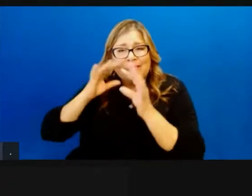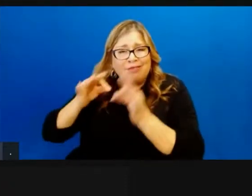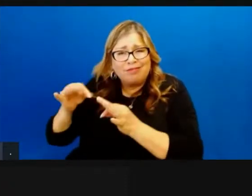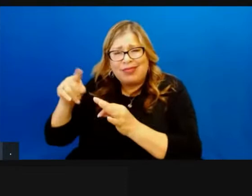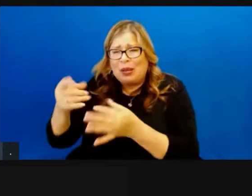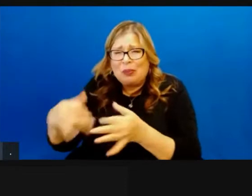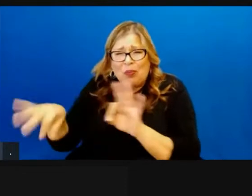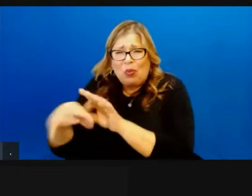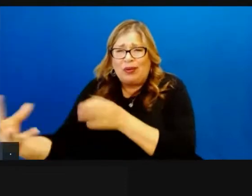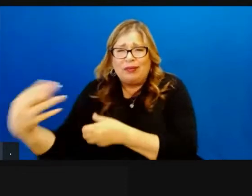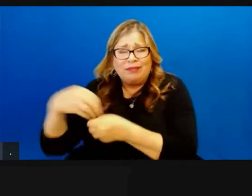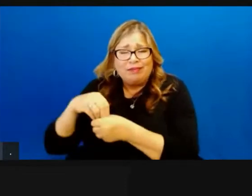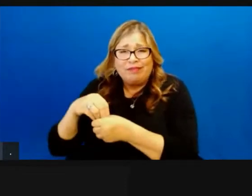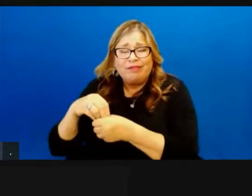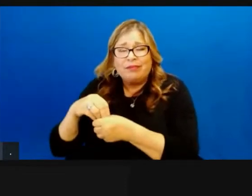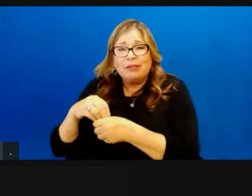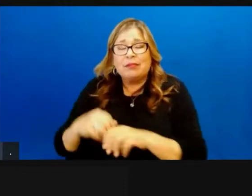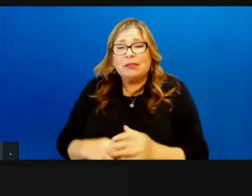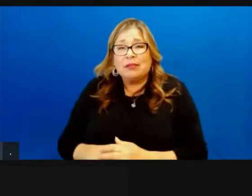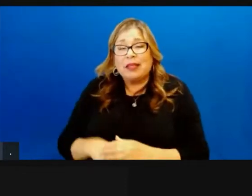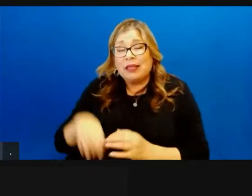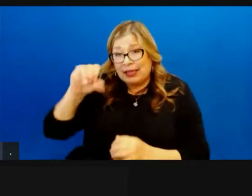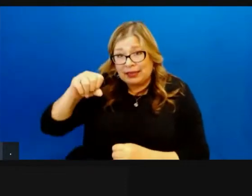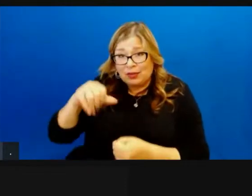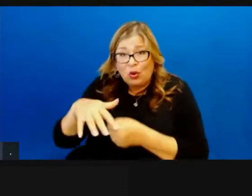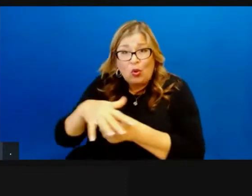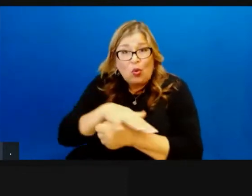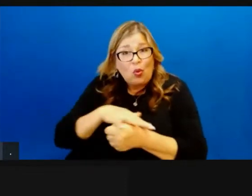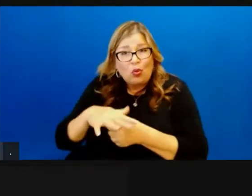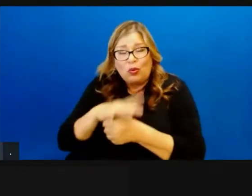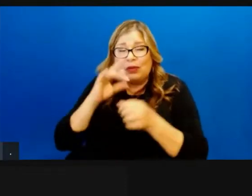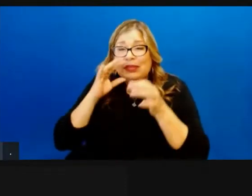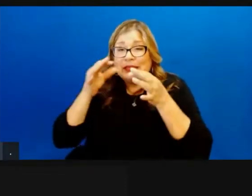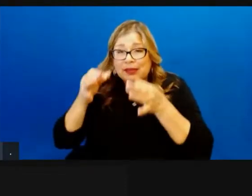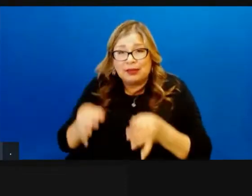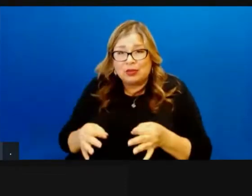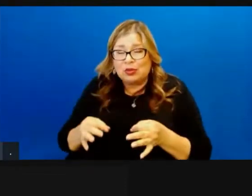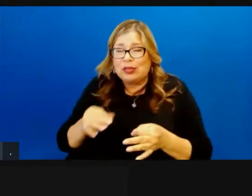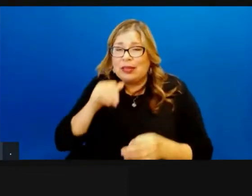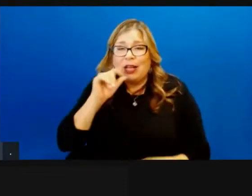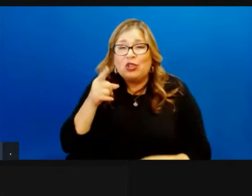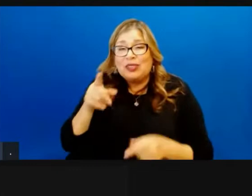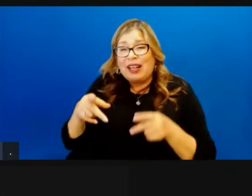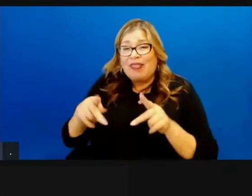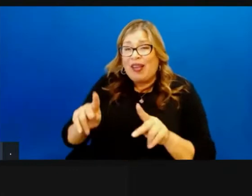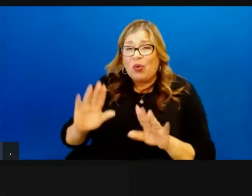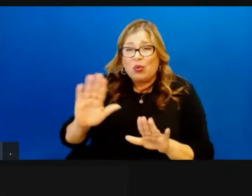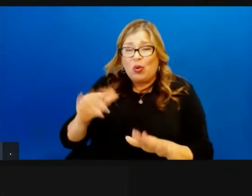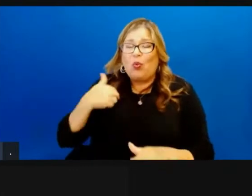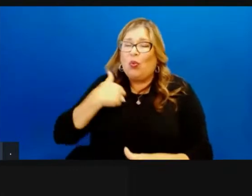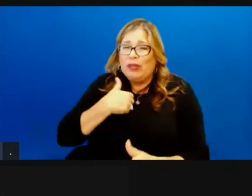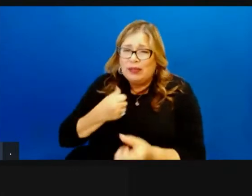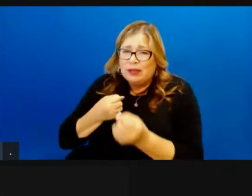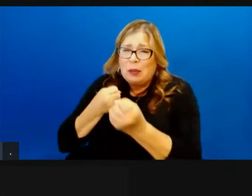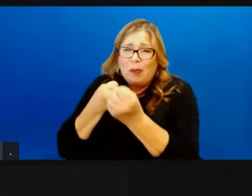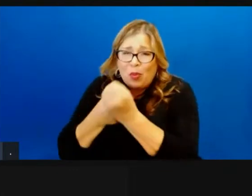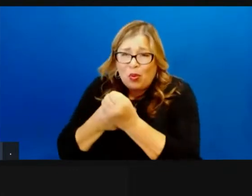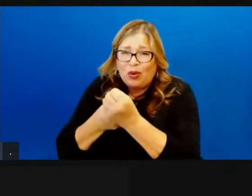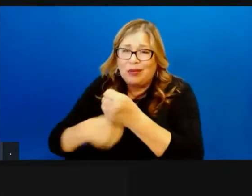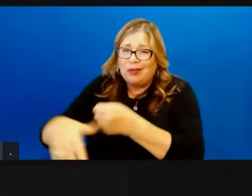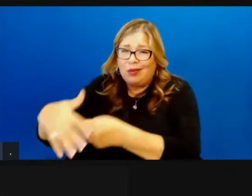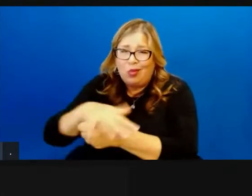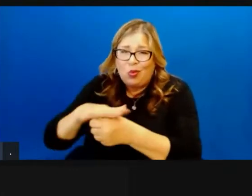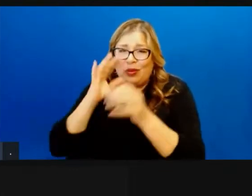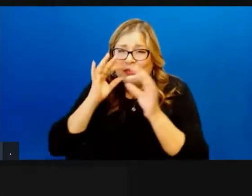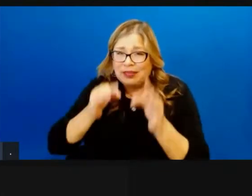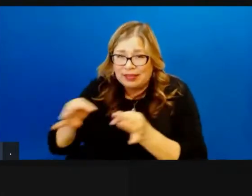Yes, local decisions are not just allowed, they're well supported. They are issues that